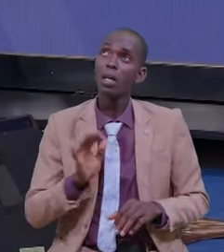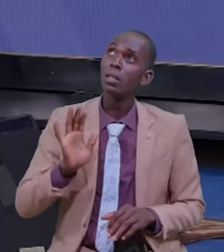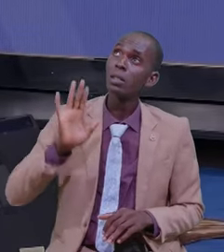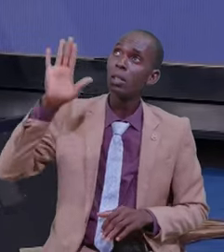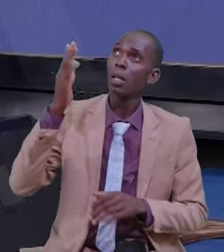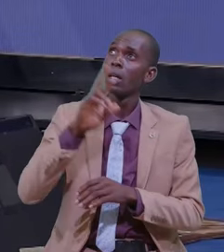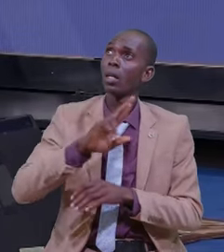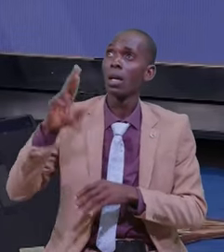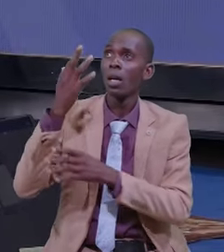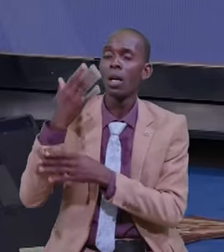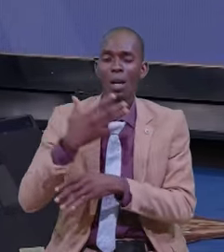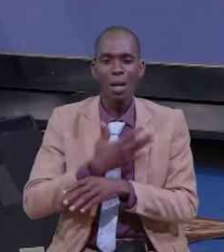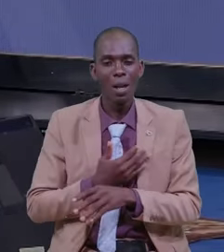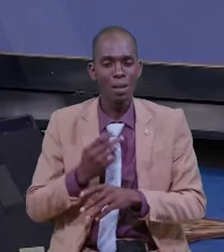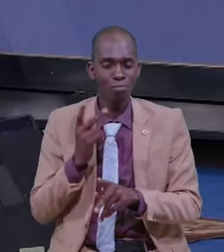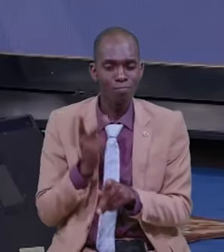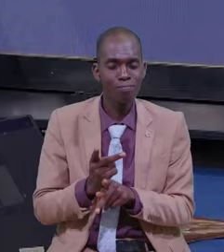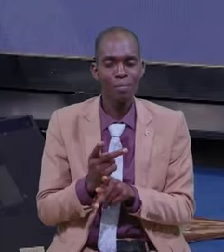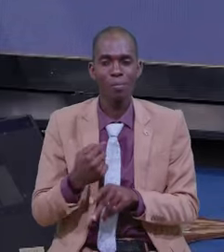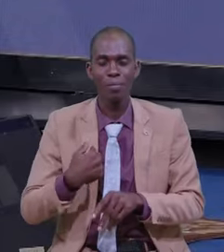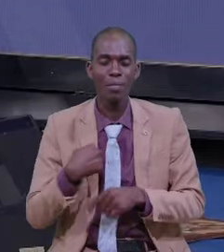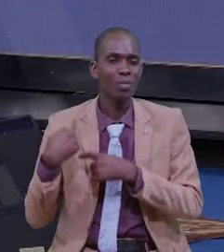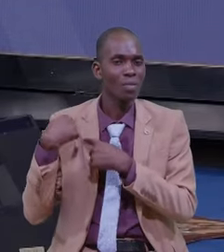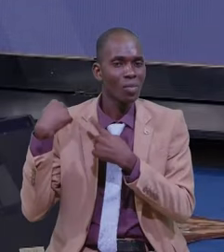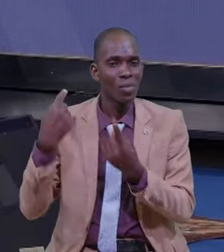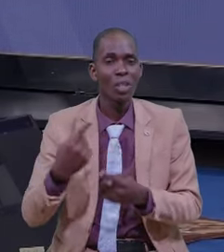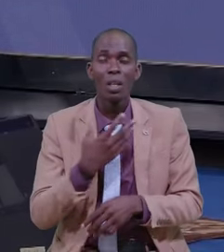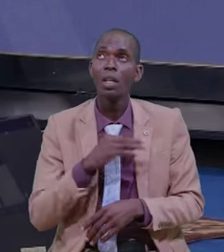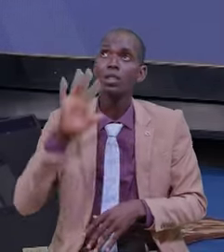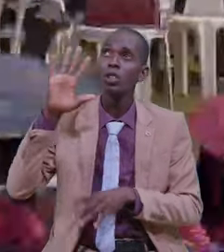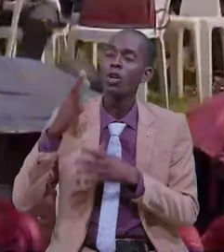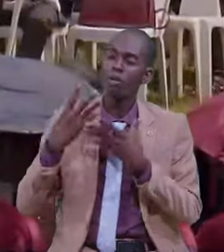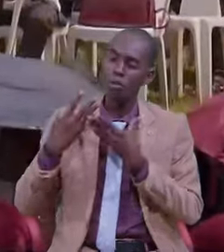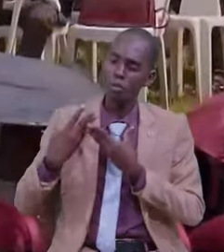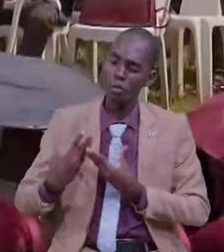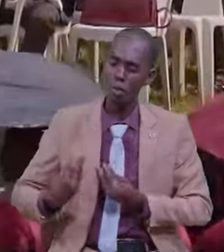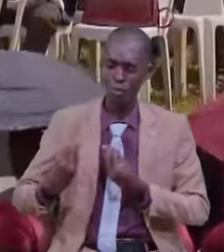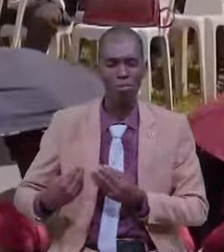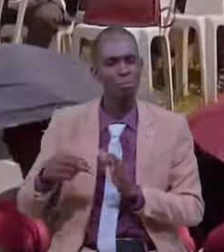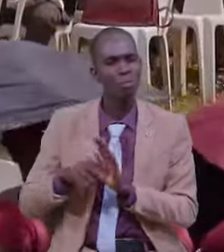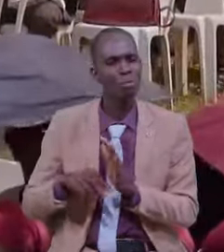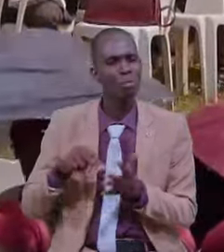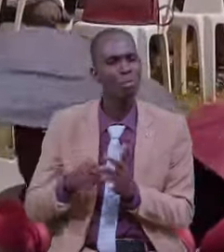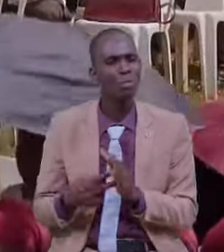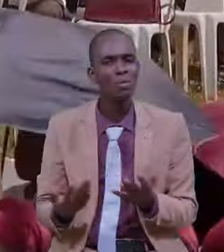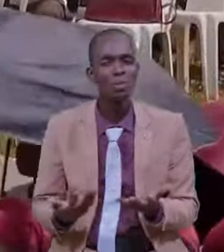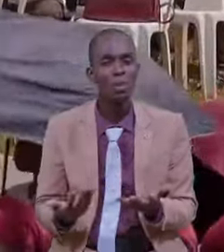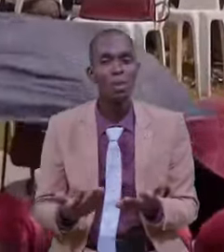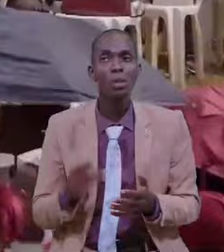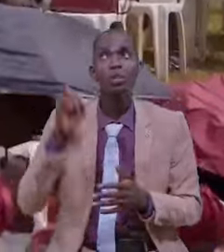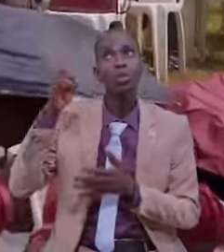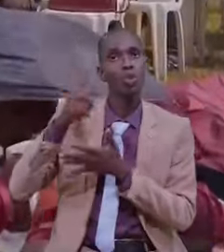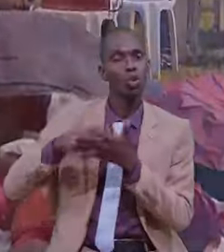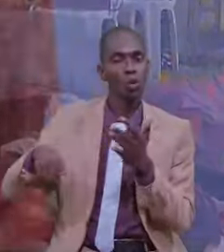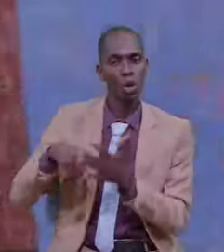me up, and your gentleness, what he meant by that is, you correct me, but